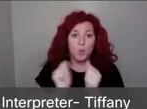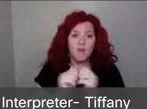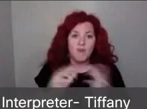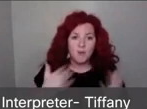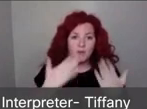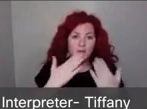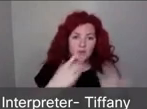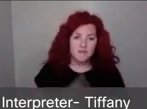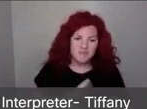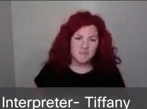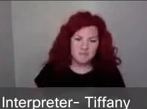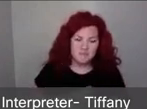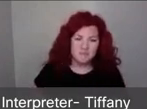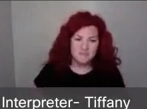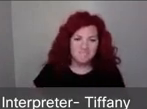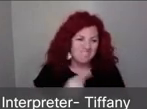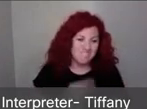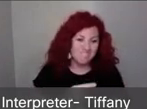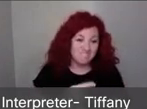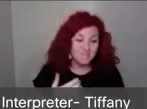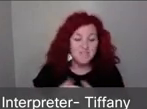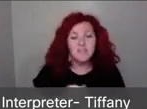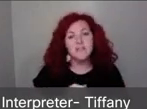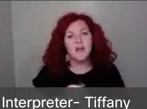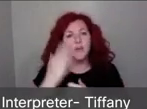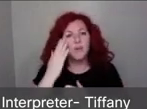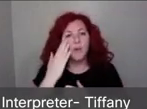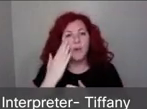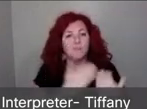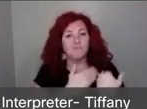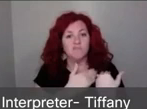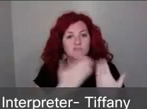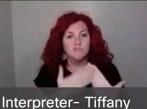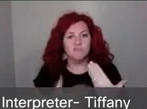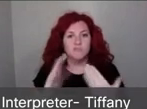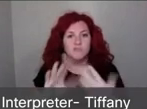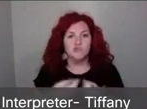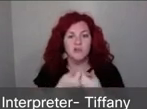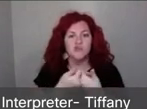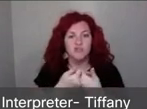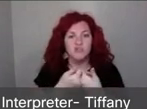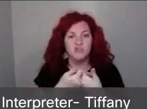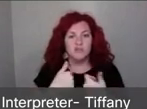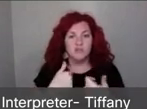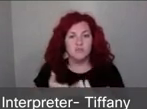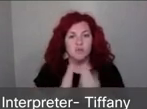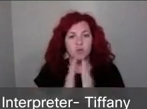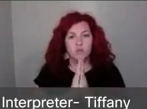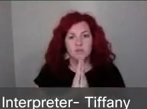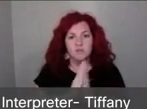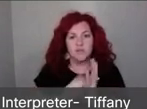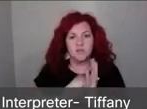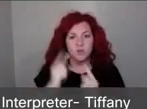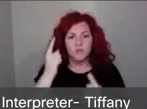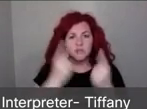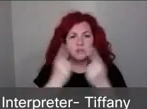right? I know that the task ahead of you is quite difficult, and I am requesting that you